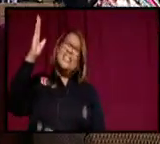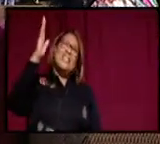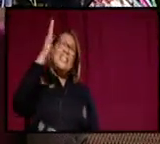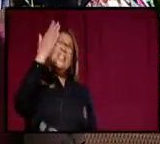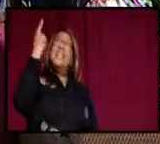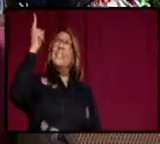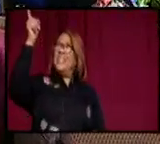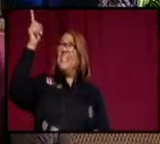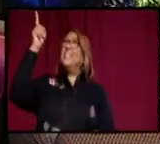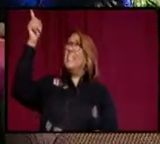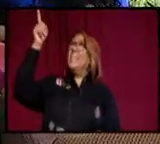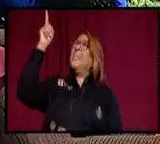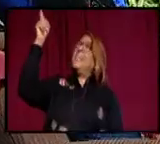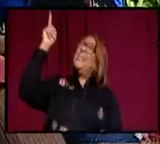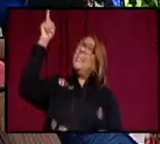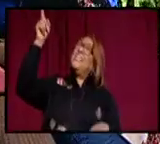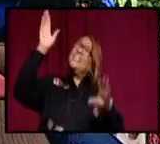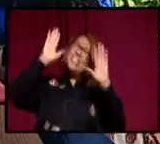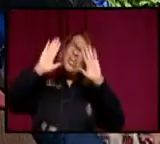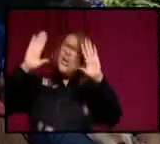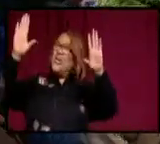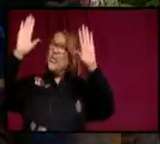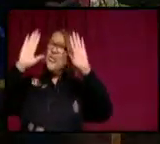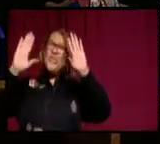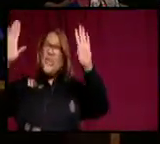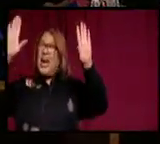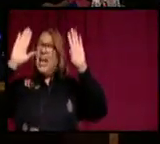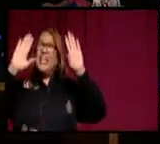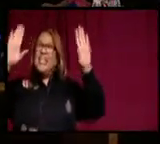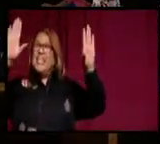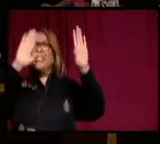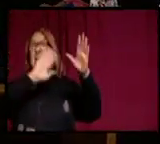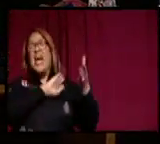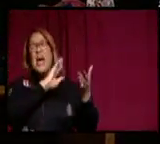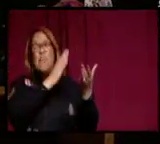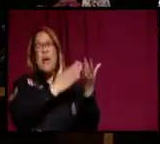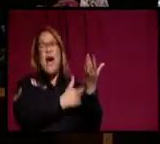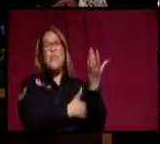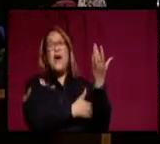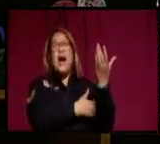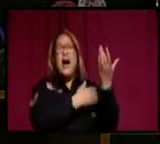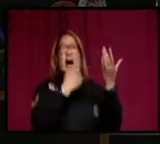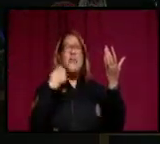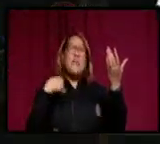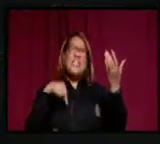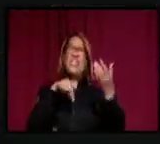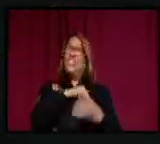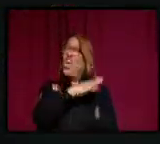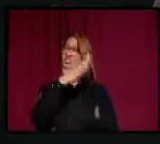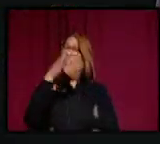God, he's the greatest power. We shall never,